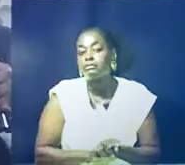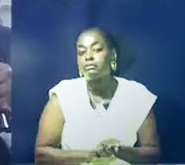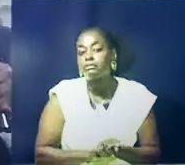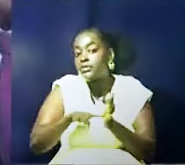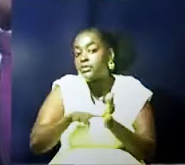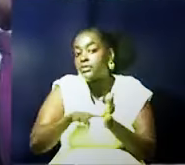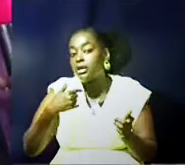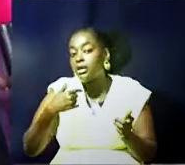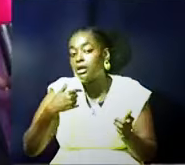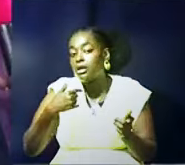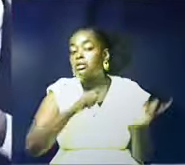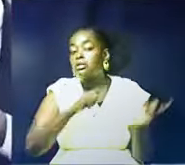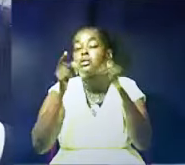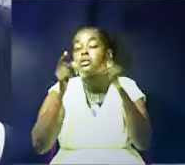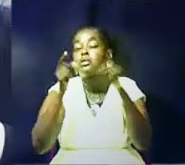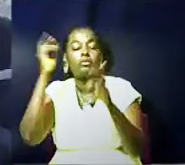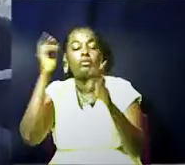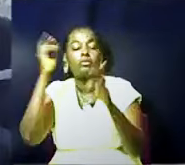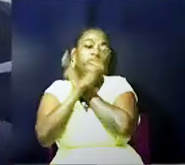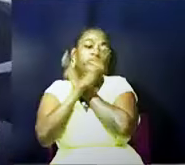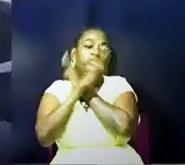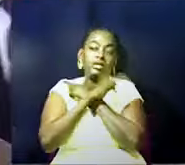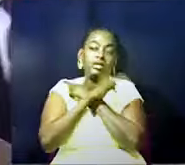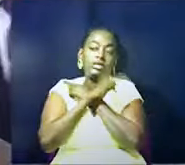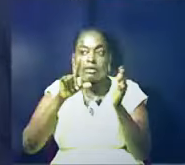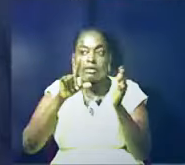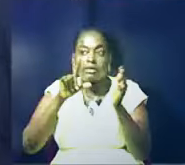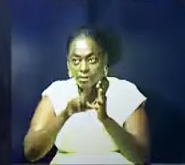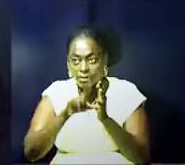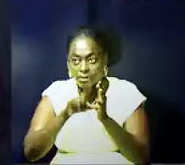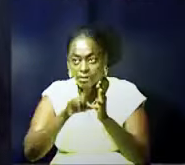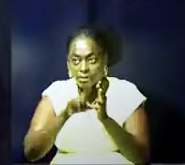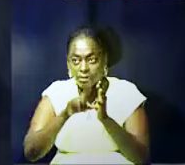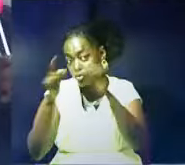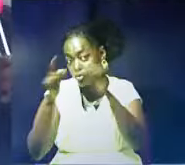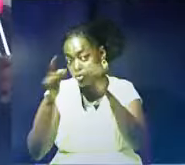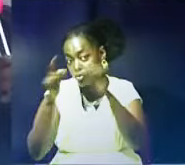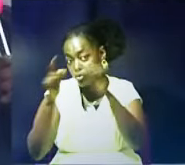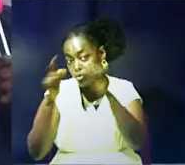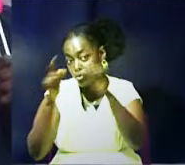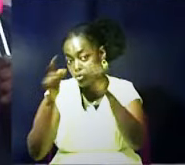work. We survived. Here am I. I'm not dead. It's me.